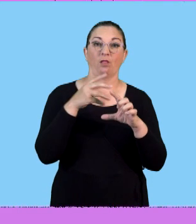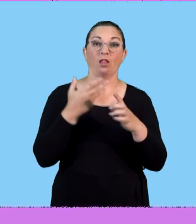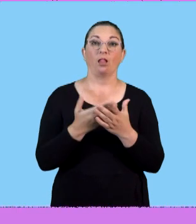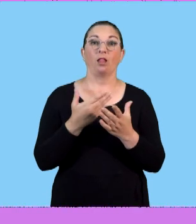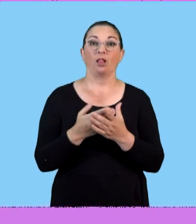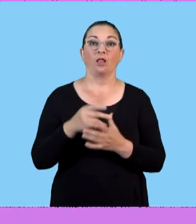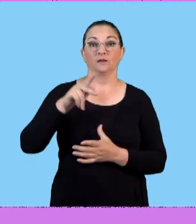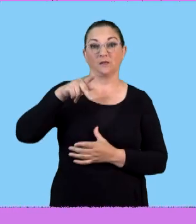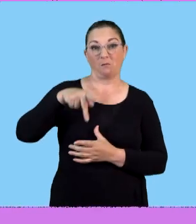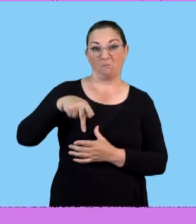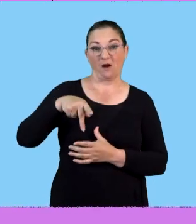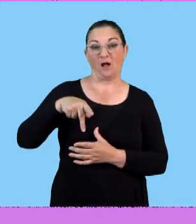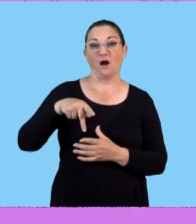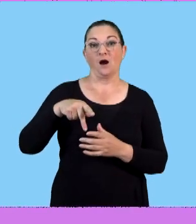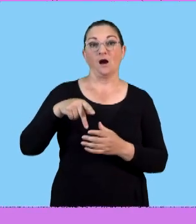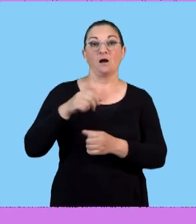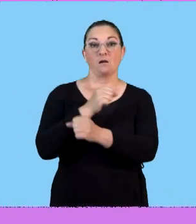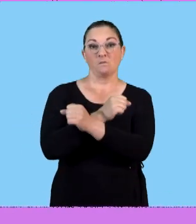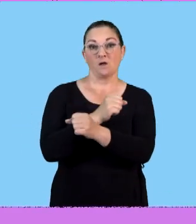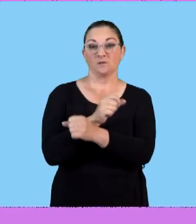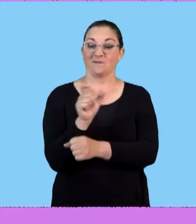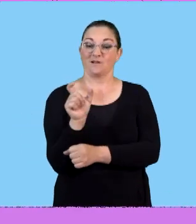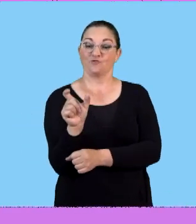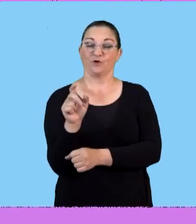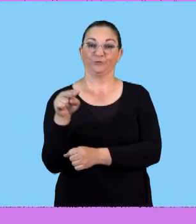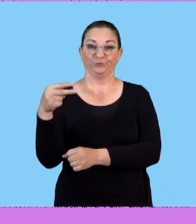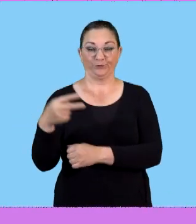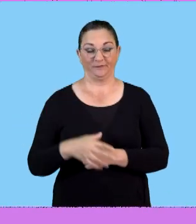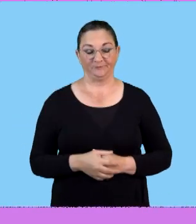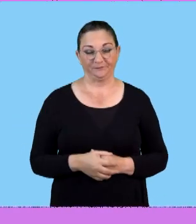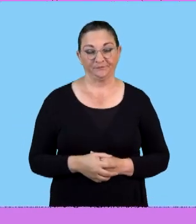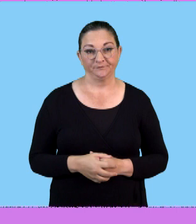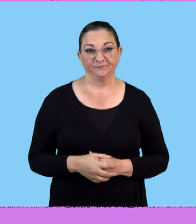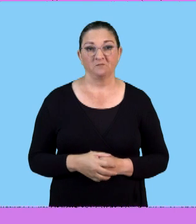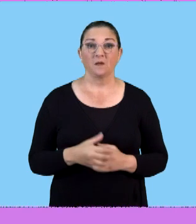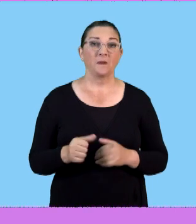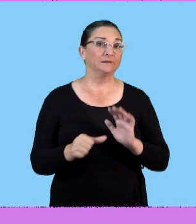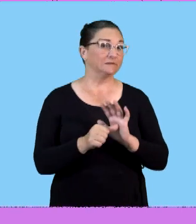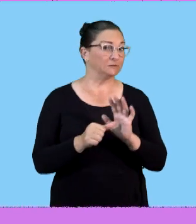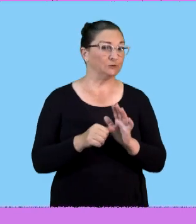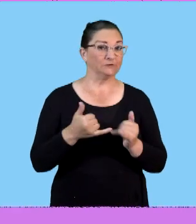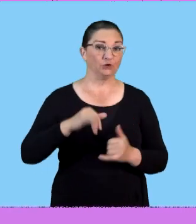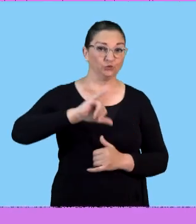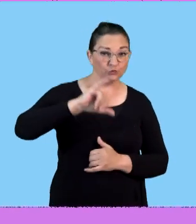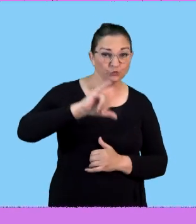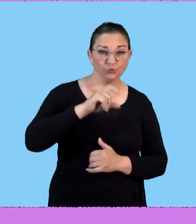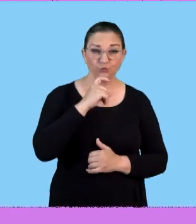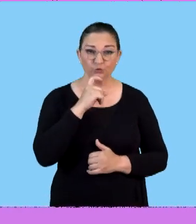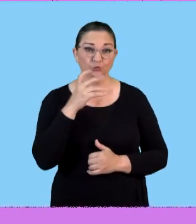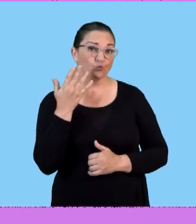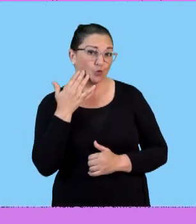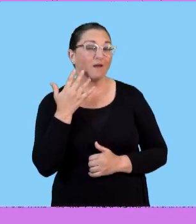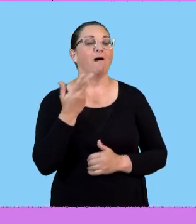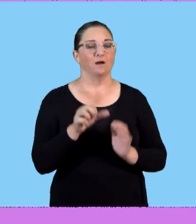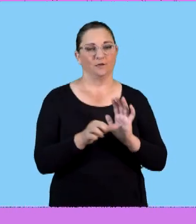we say it's pi multiplied by radius squared. Okay, as I've indicated, it's important to know when to use